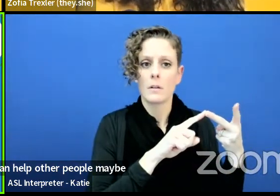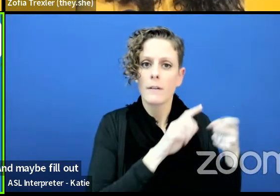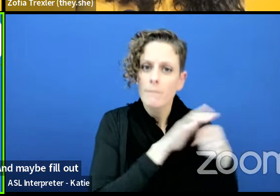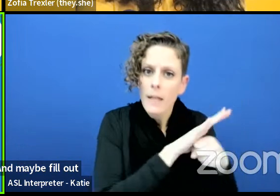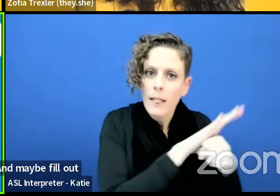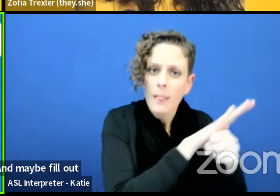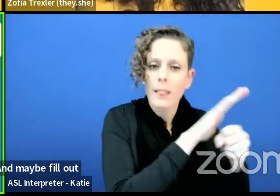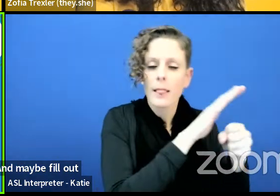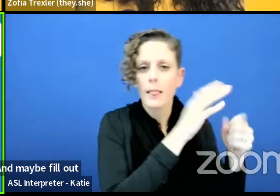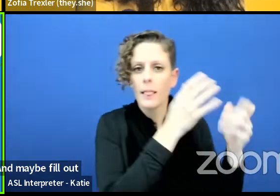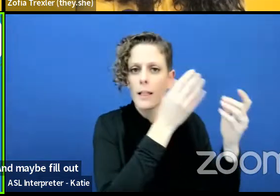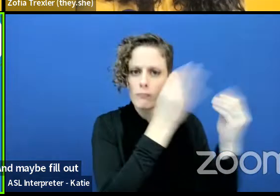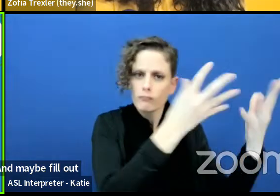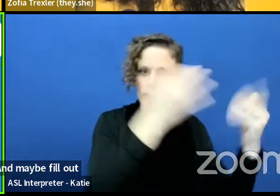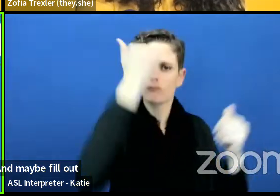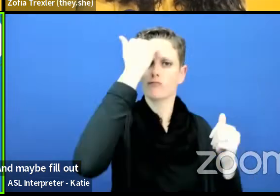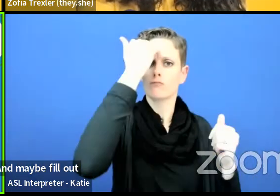something,